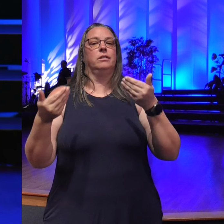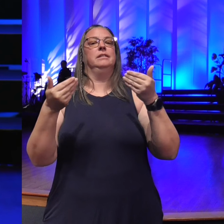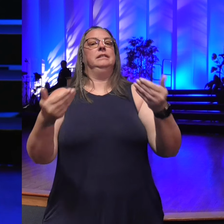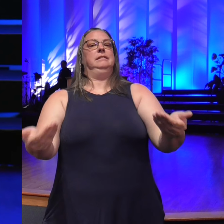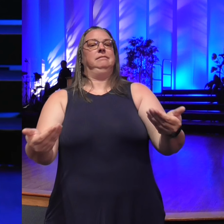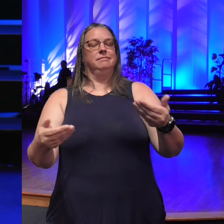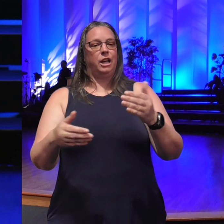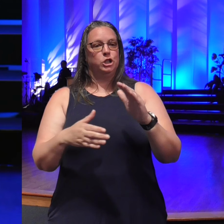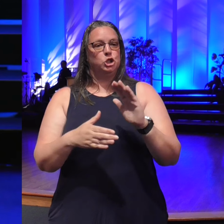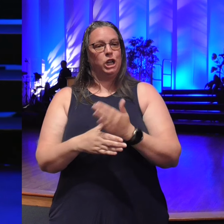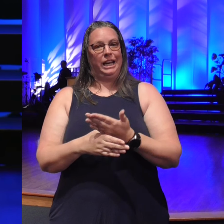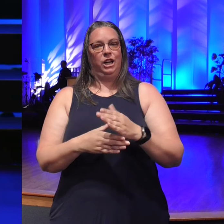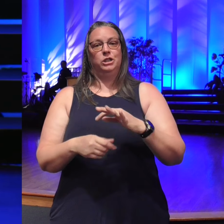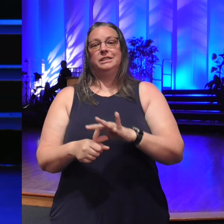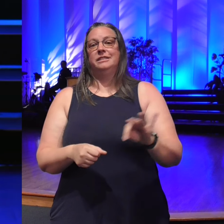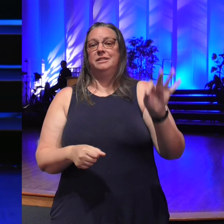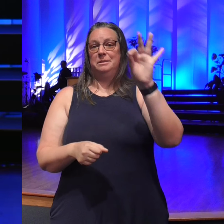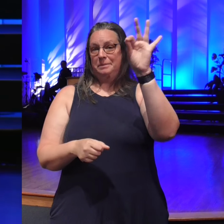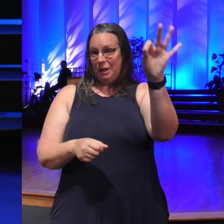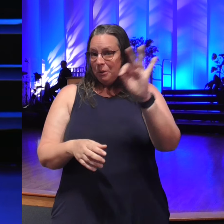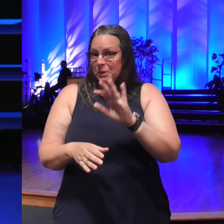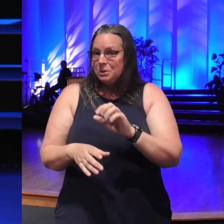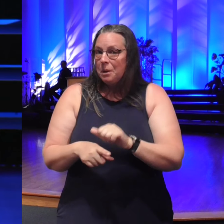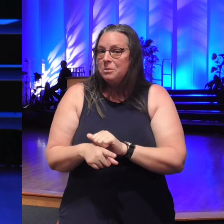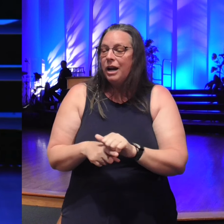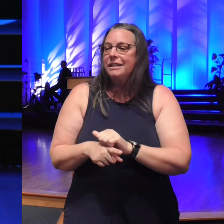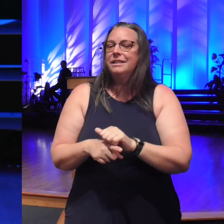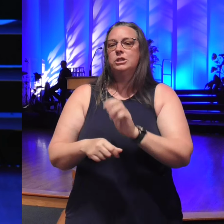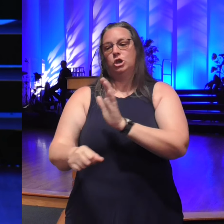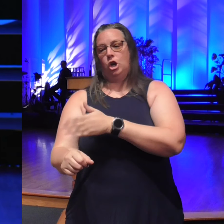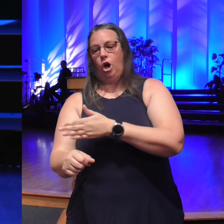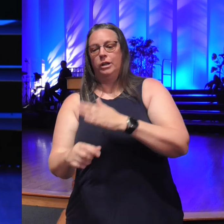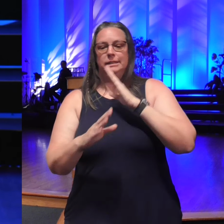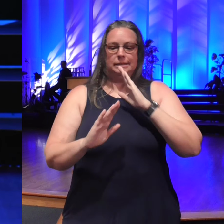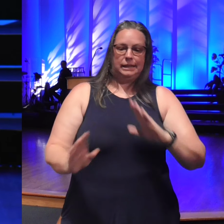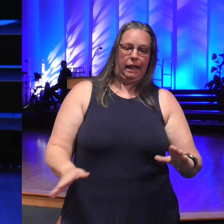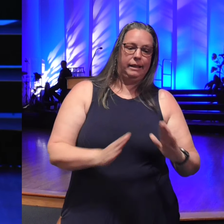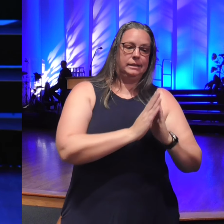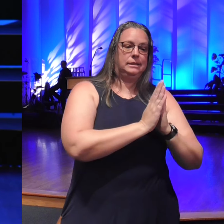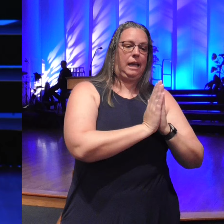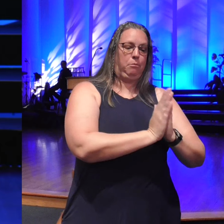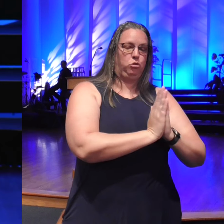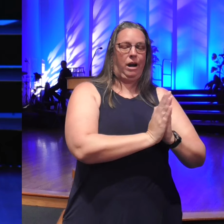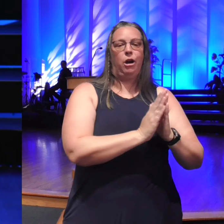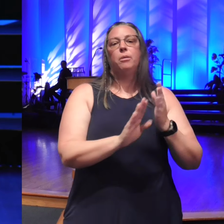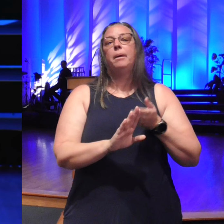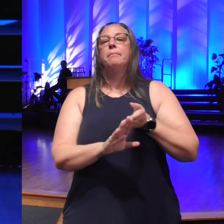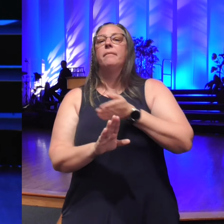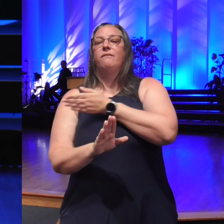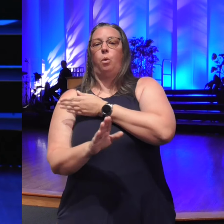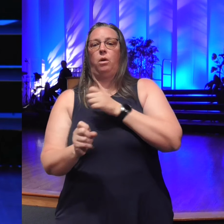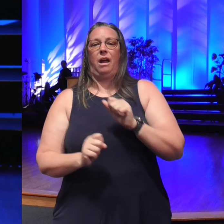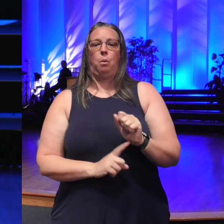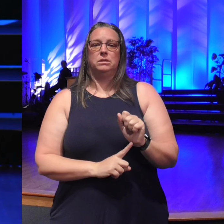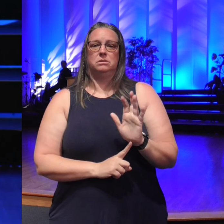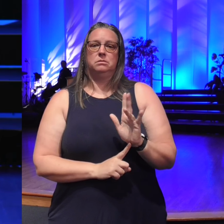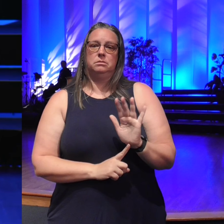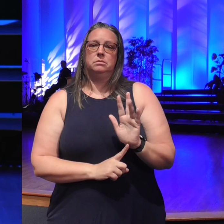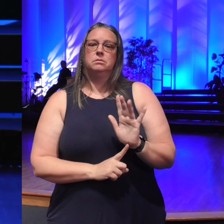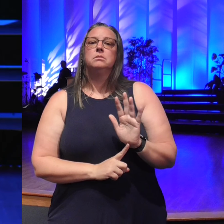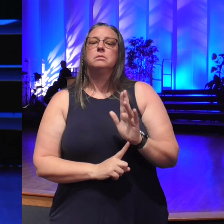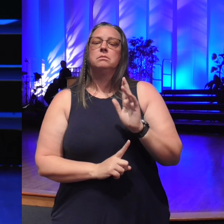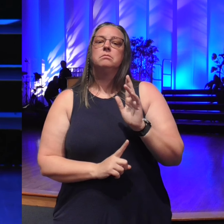spiritual practice of song, silence, and prayer. Before we move into that, I want to light our memorial candle